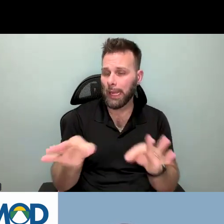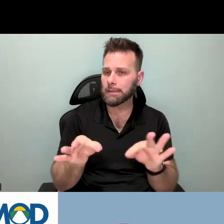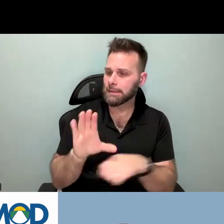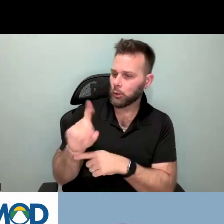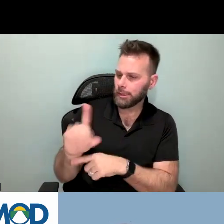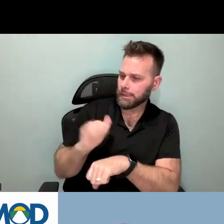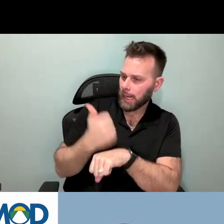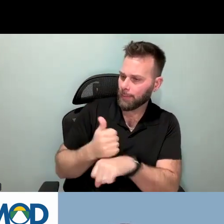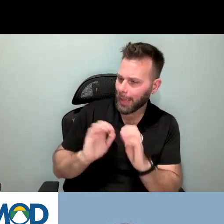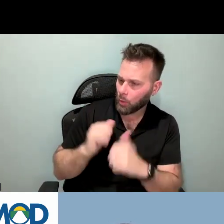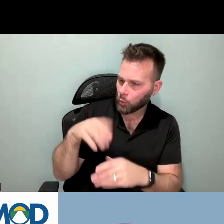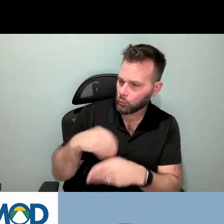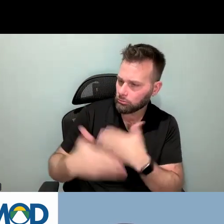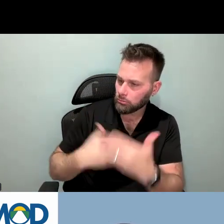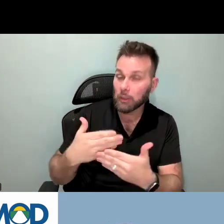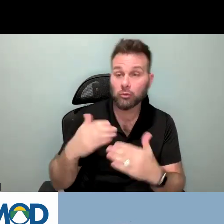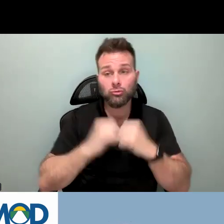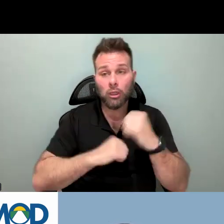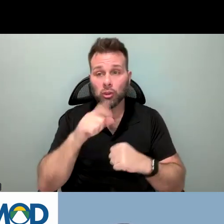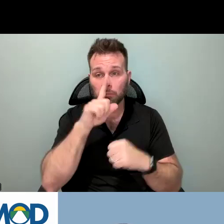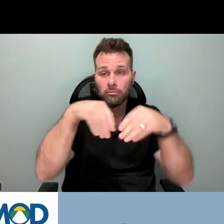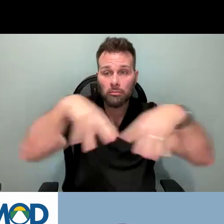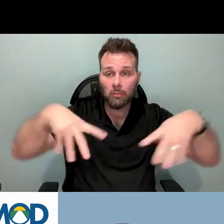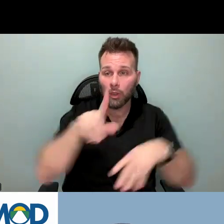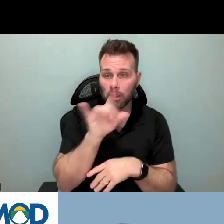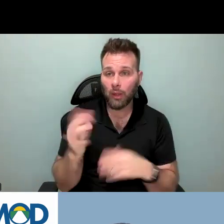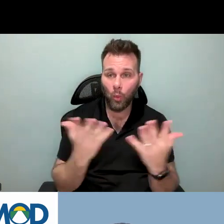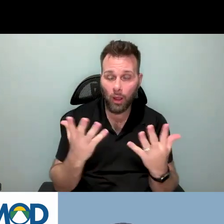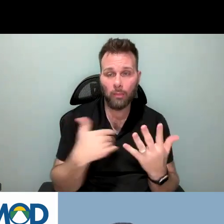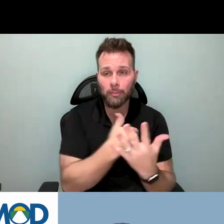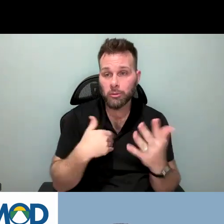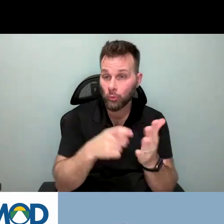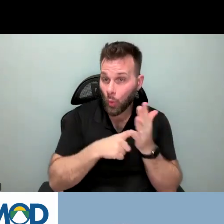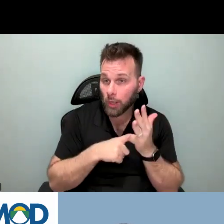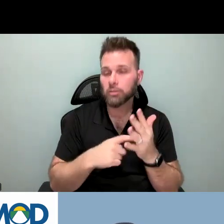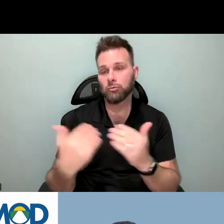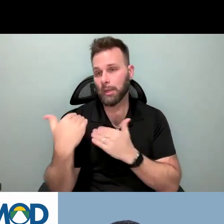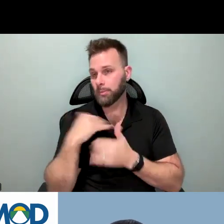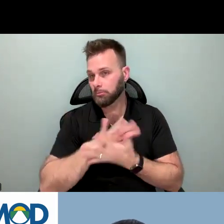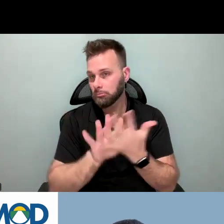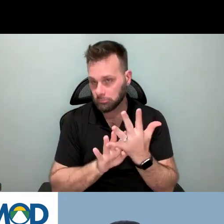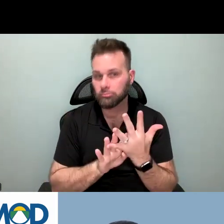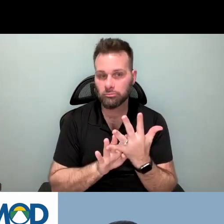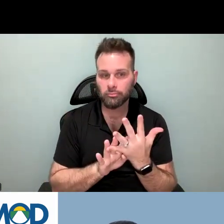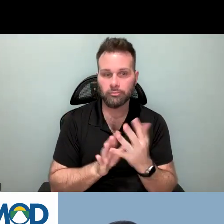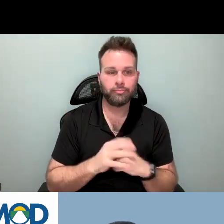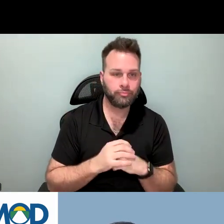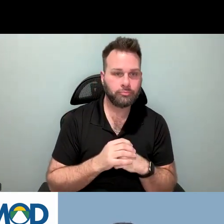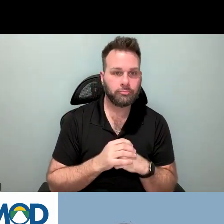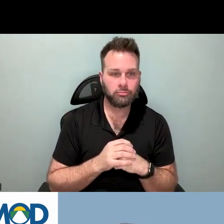COD, detailing the structure, sets membership requirements, and responsibilities of these